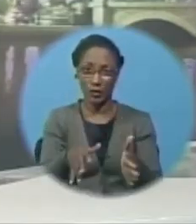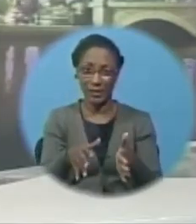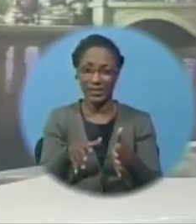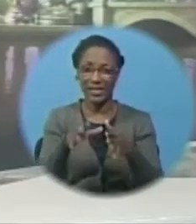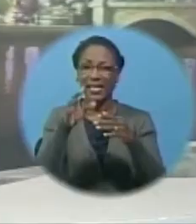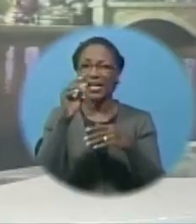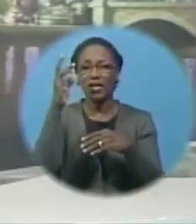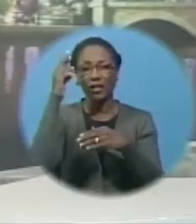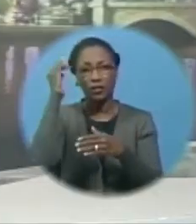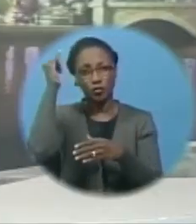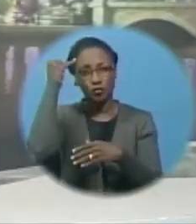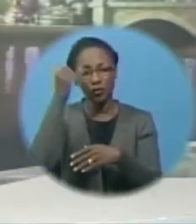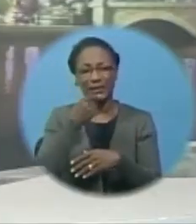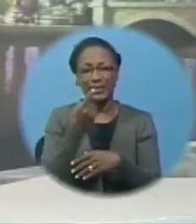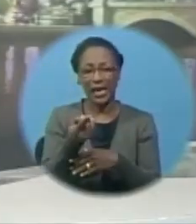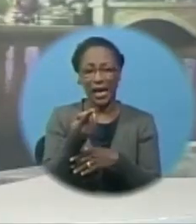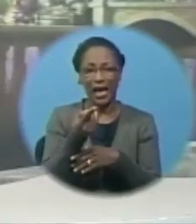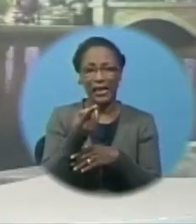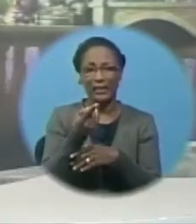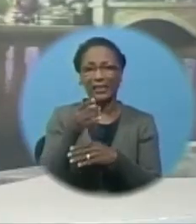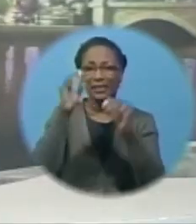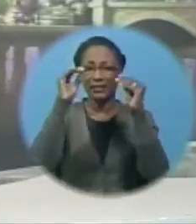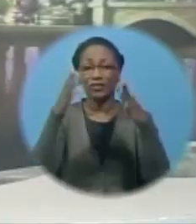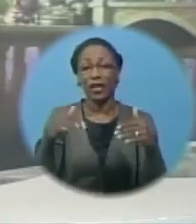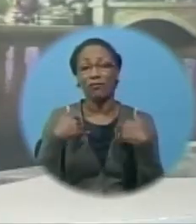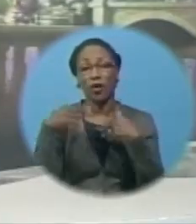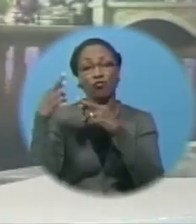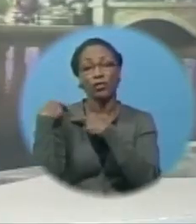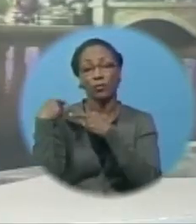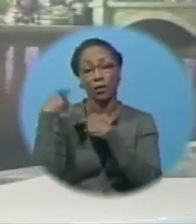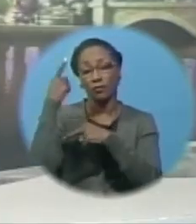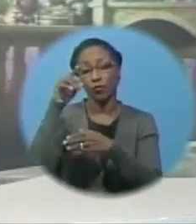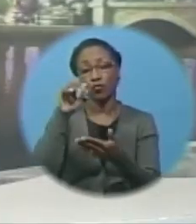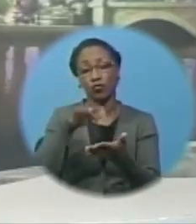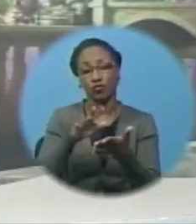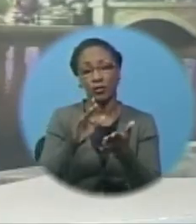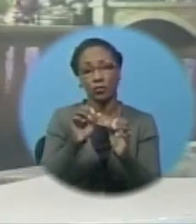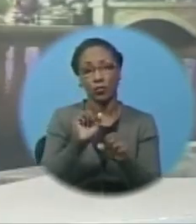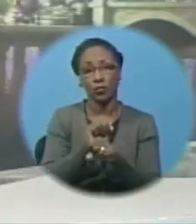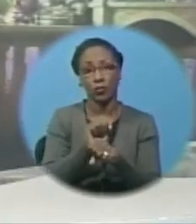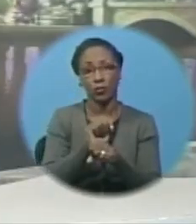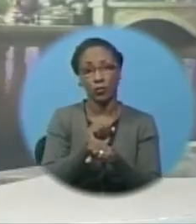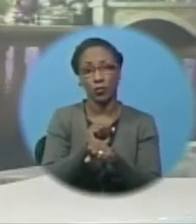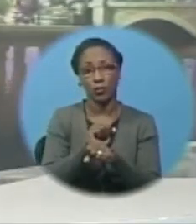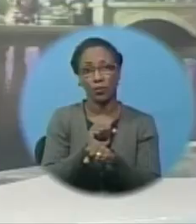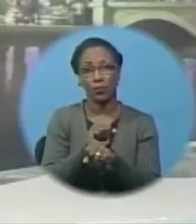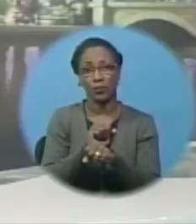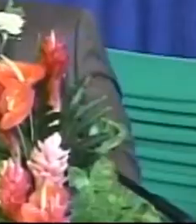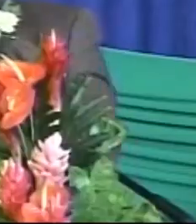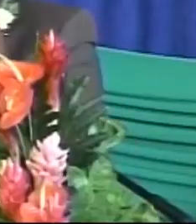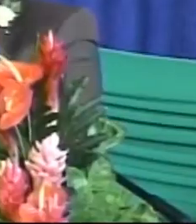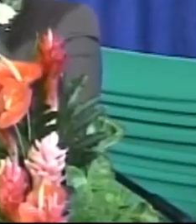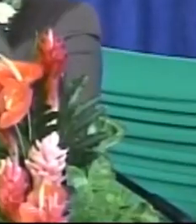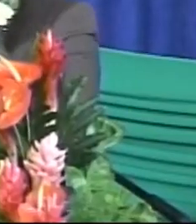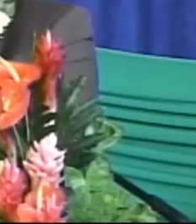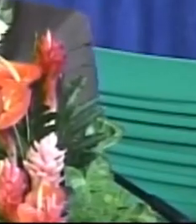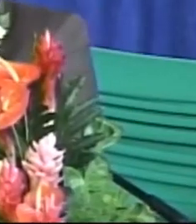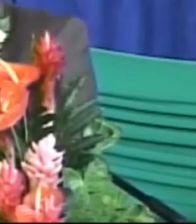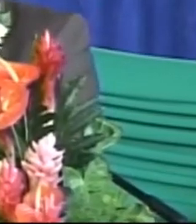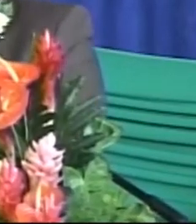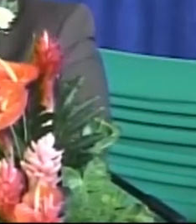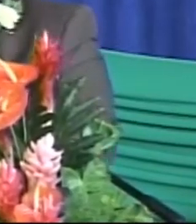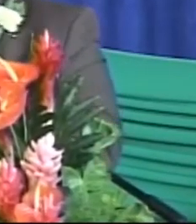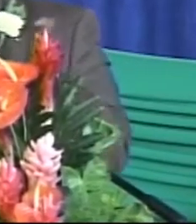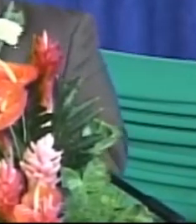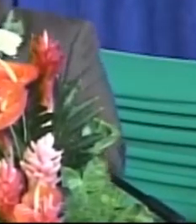students, but admitted that no resolution was on the cards as yet. This has to do with the